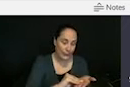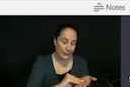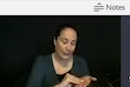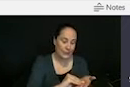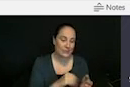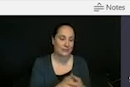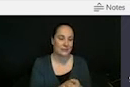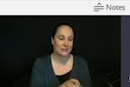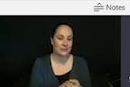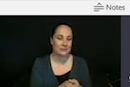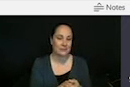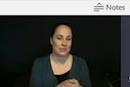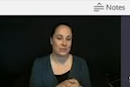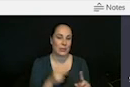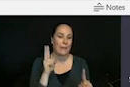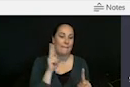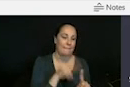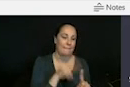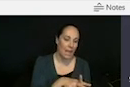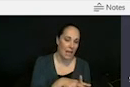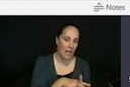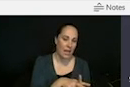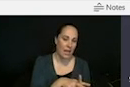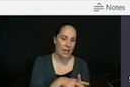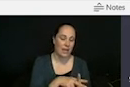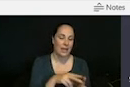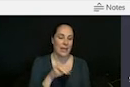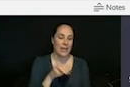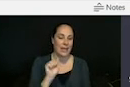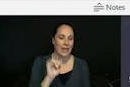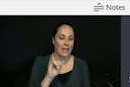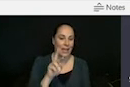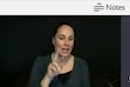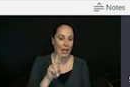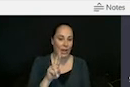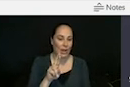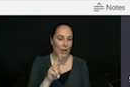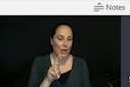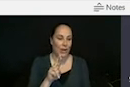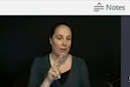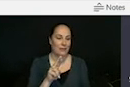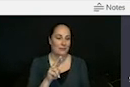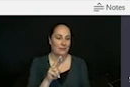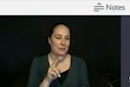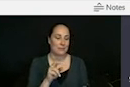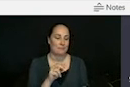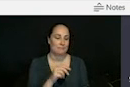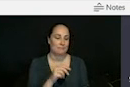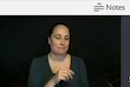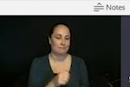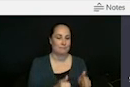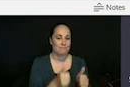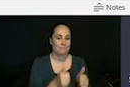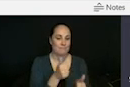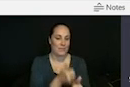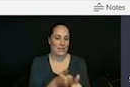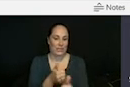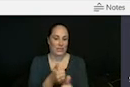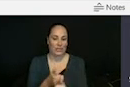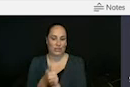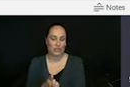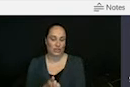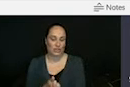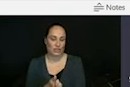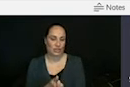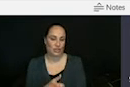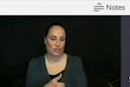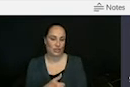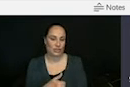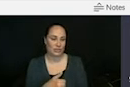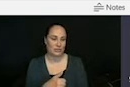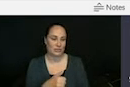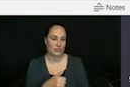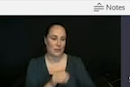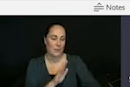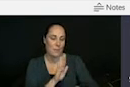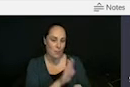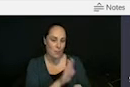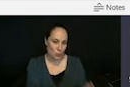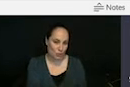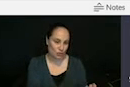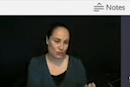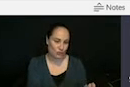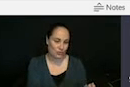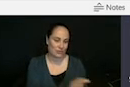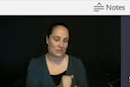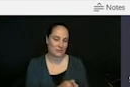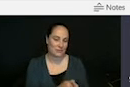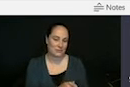to this rocket before it shoots off, if we can sustain the air, and so we're applying this pressure to this rocket